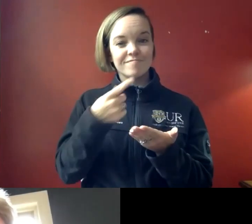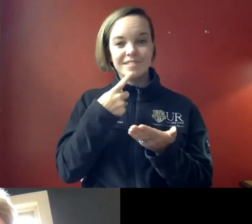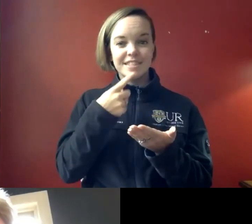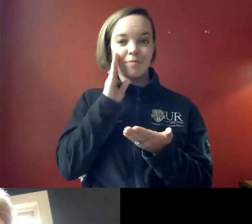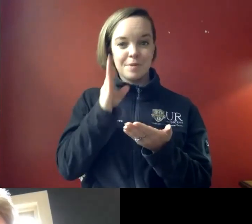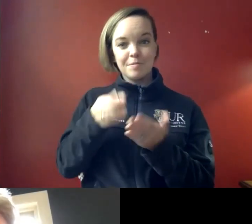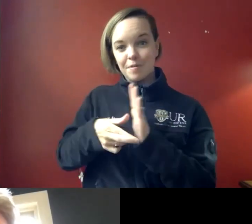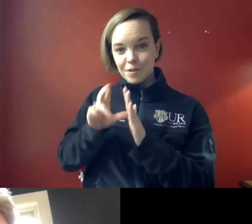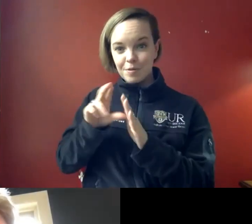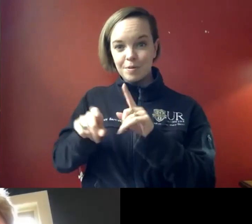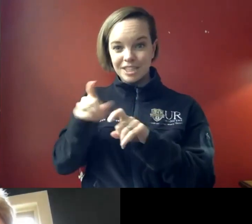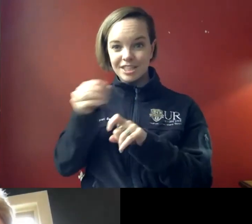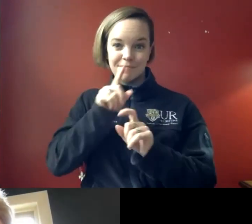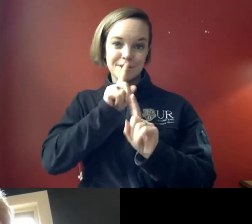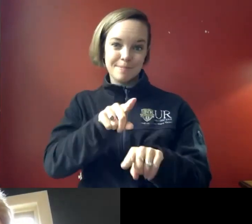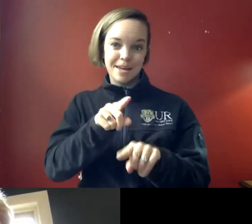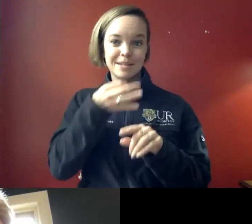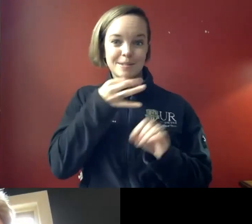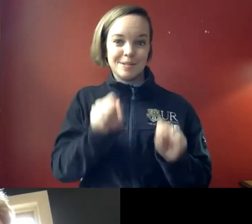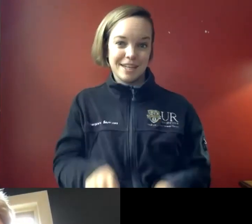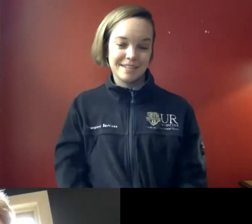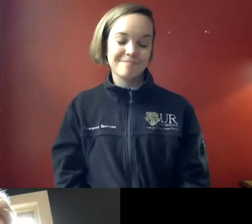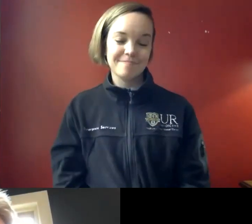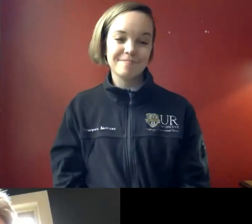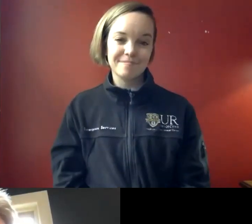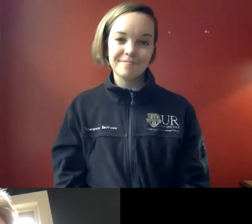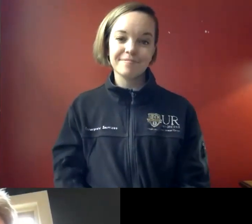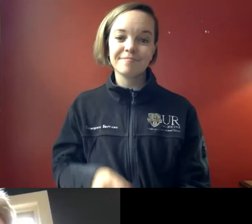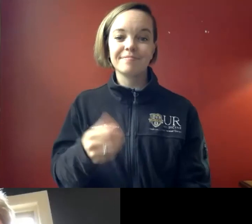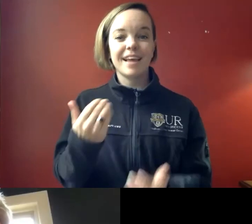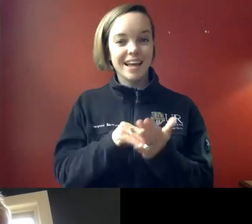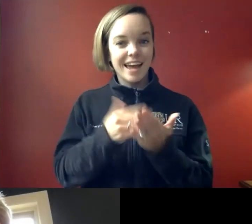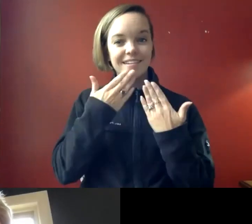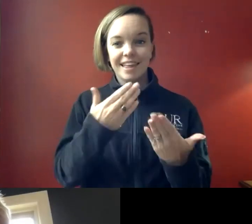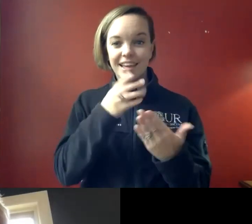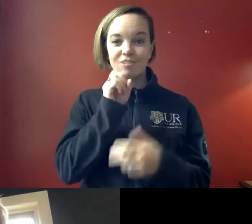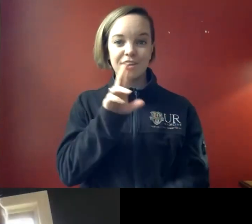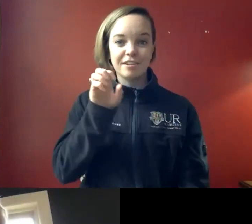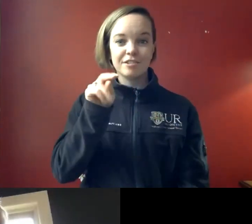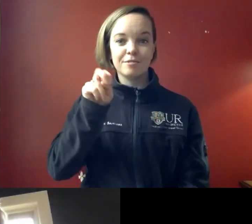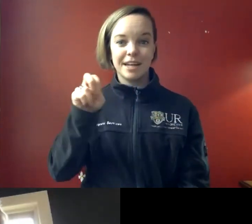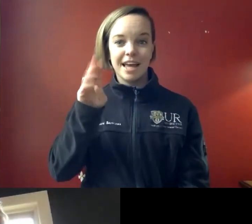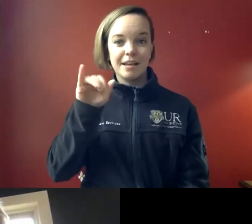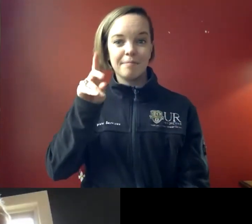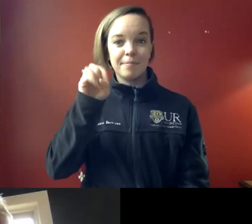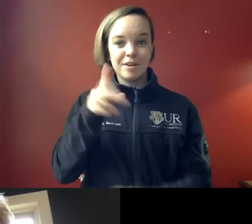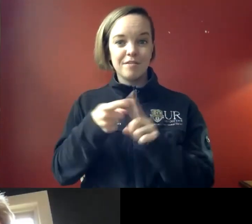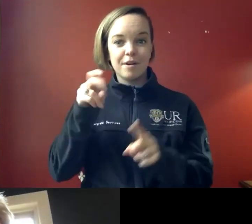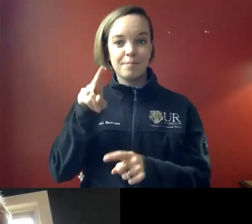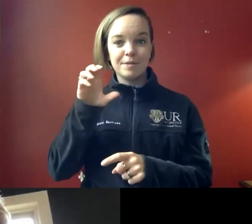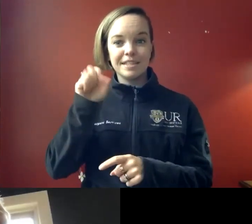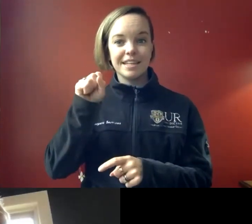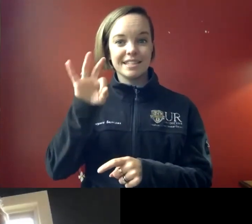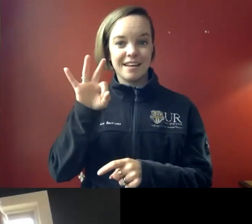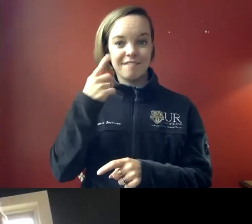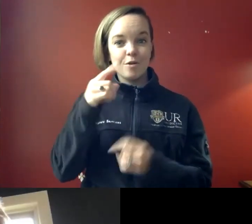respond at her earliest convenience. Again, I want to thank Dr. Renee Binder from UCSF for today's wonderful